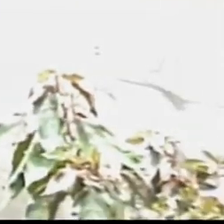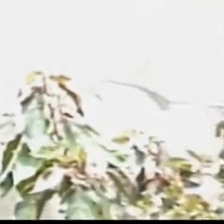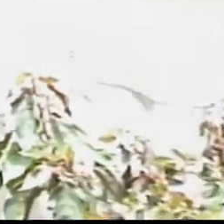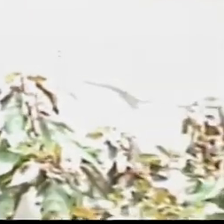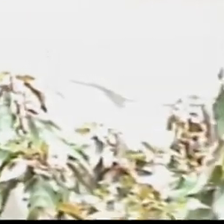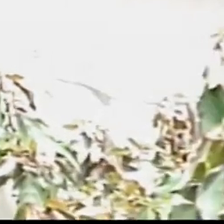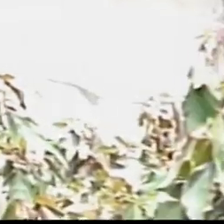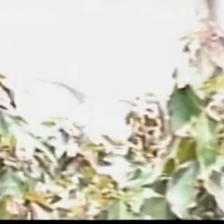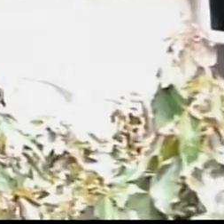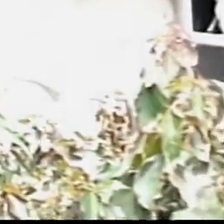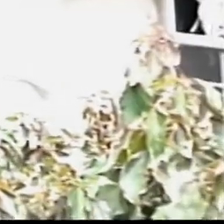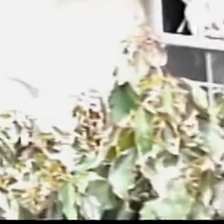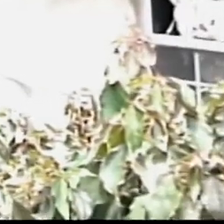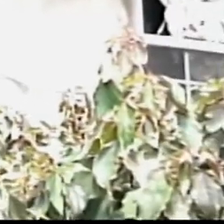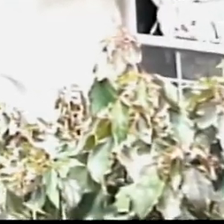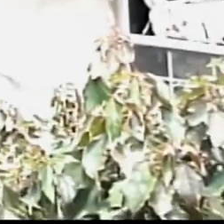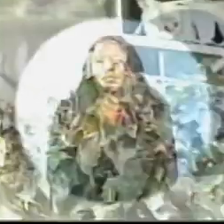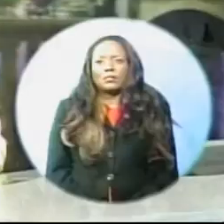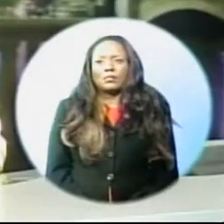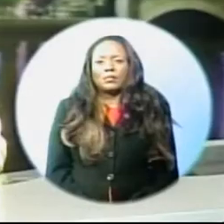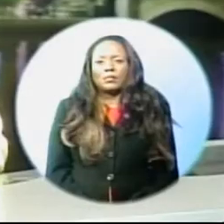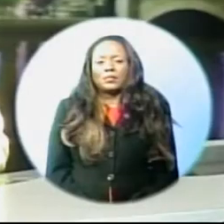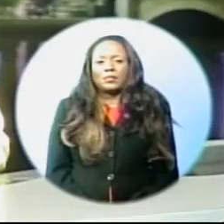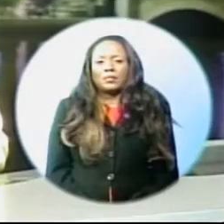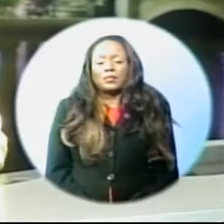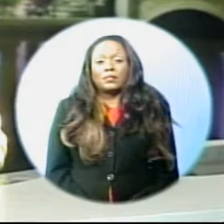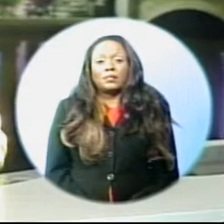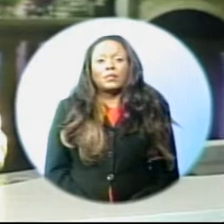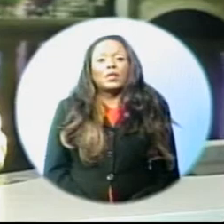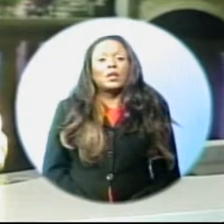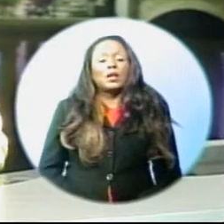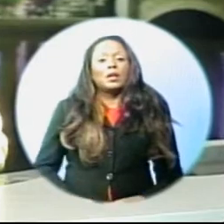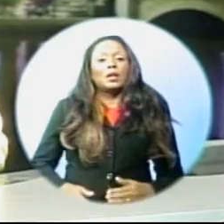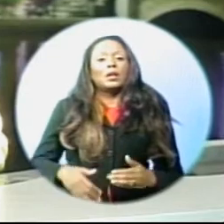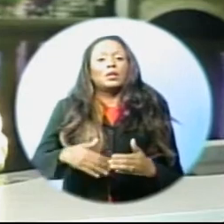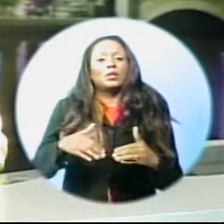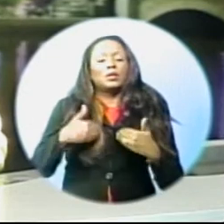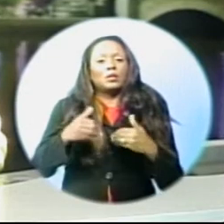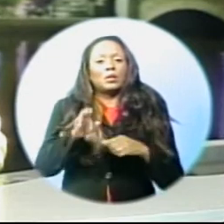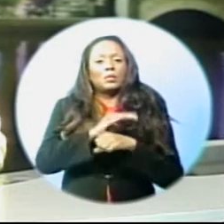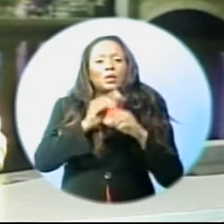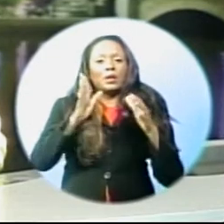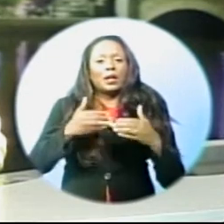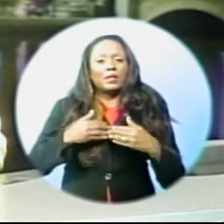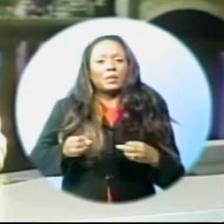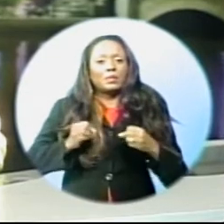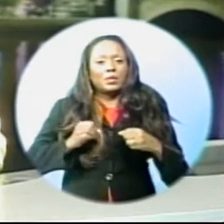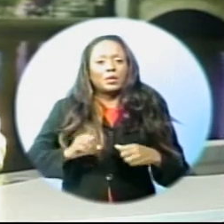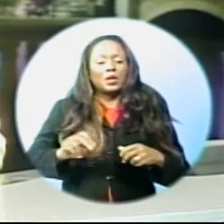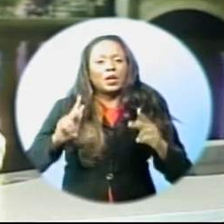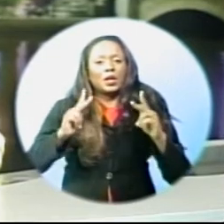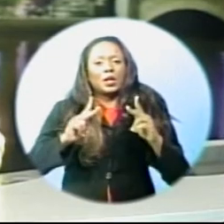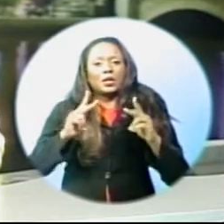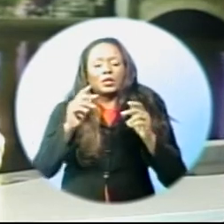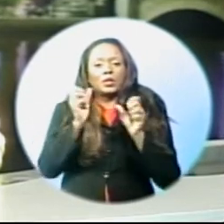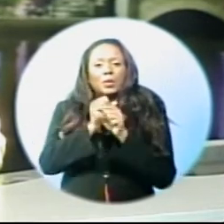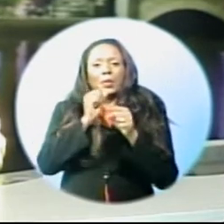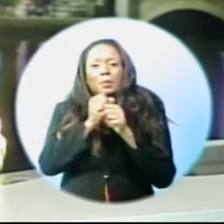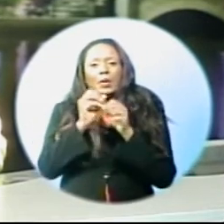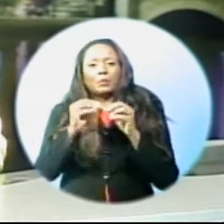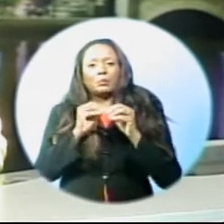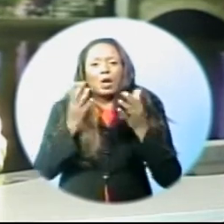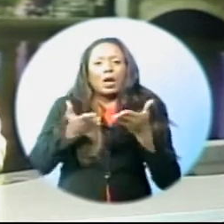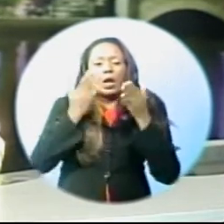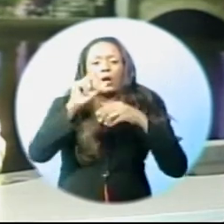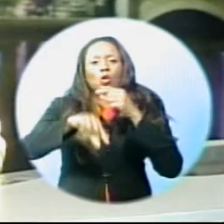in the kitchen were shattered. Coming up after the break, young Barbadians given an opportunity to make their mark on